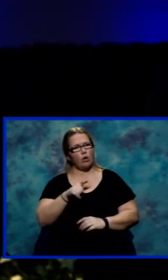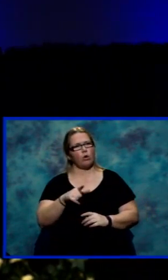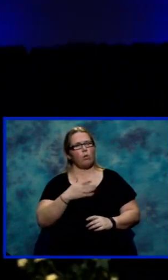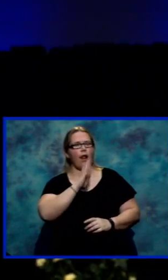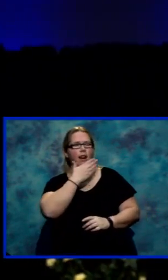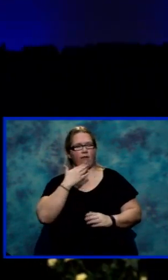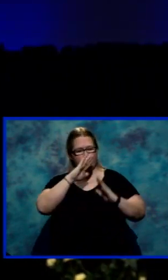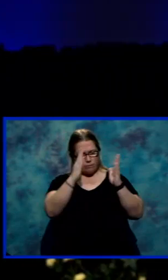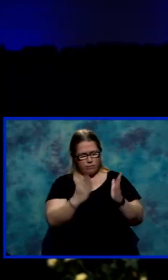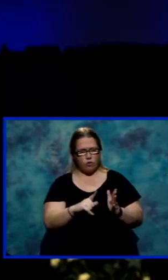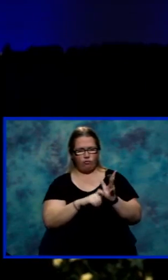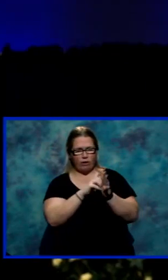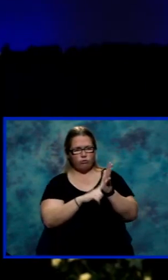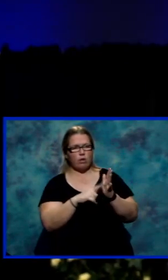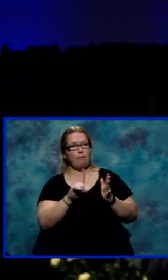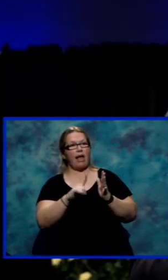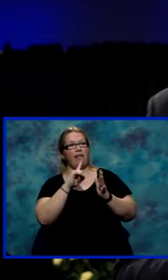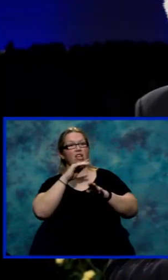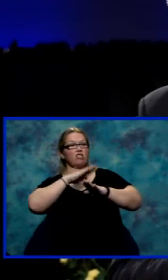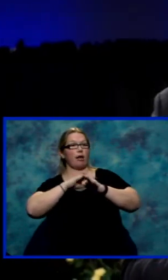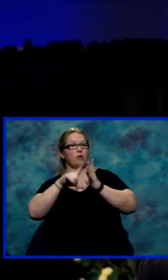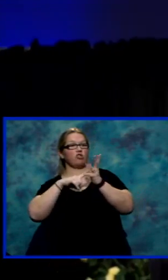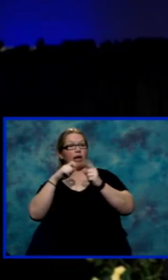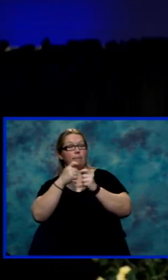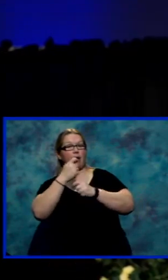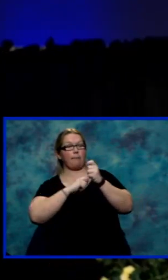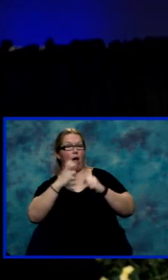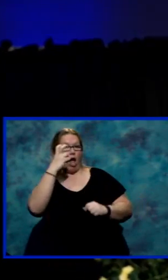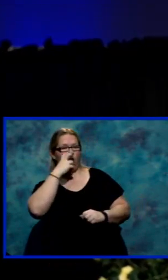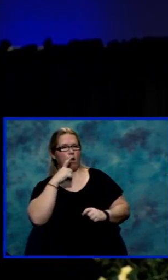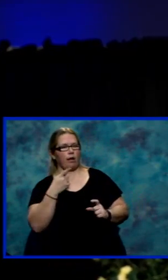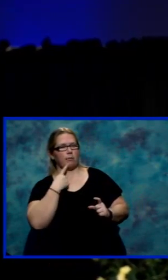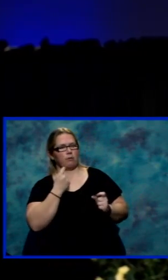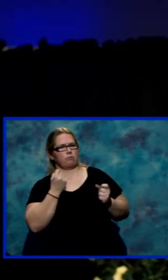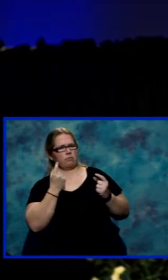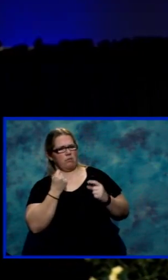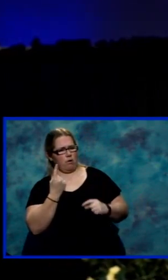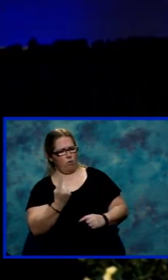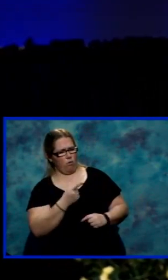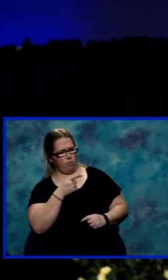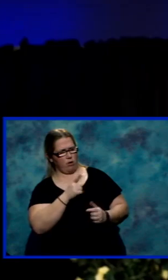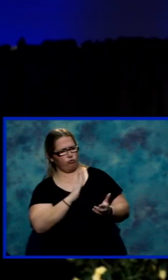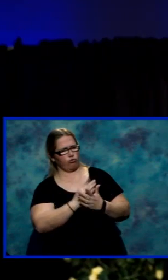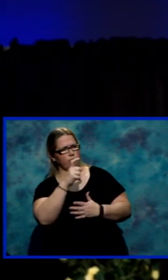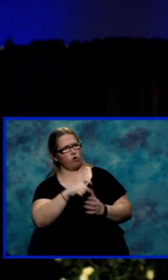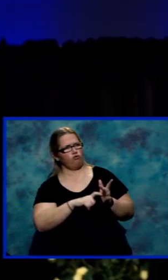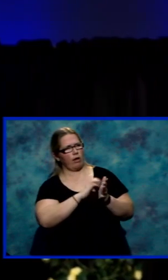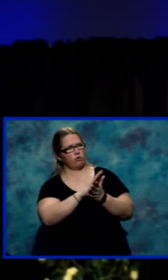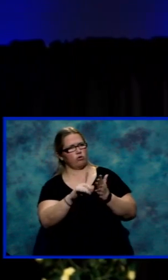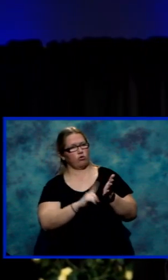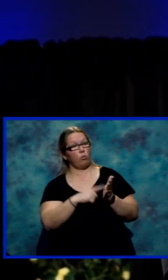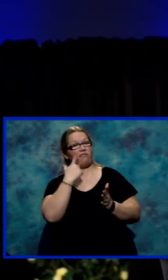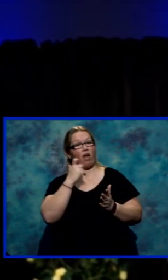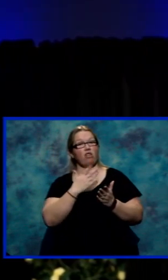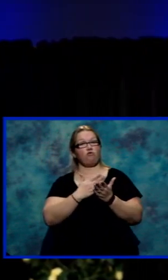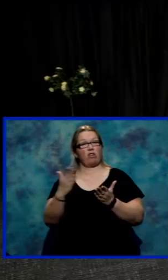and beautiful, by the time that Jacob becomes a little bit older, he realizes who she is. And we find the rest of the story in Genesis